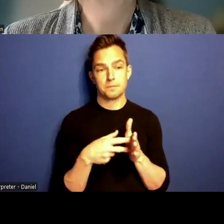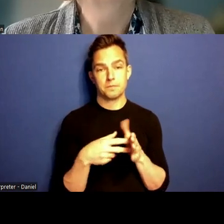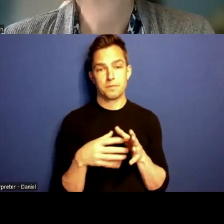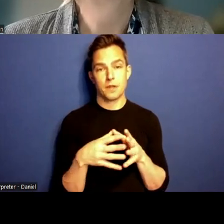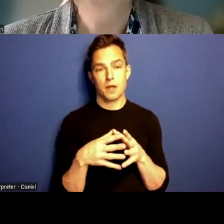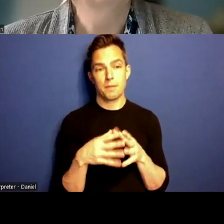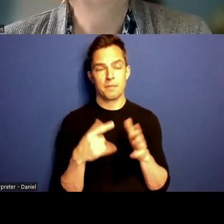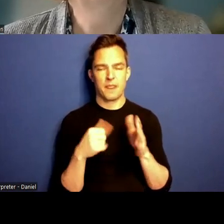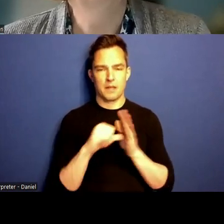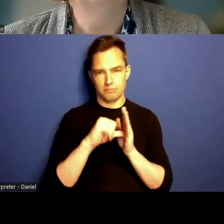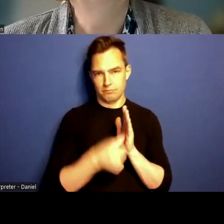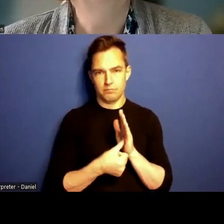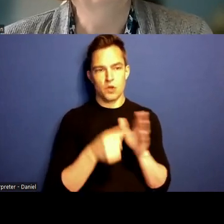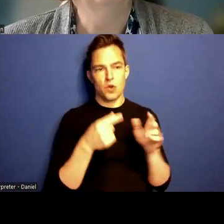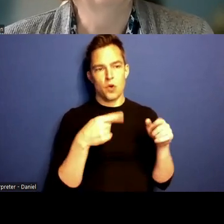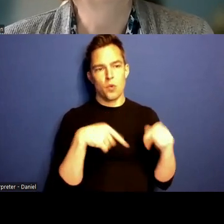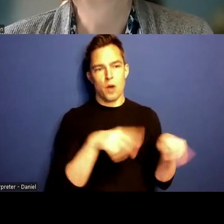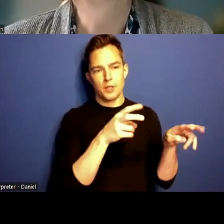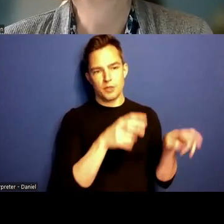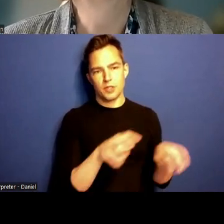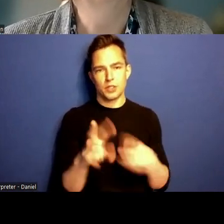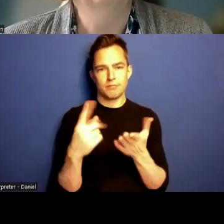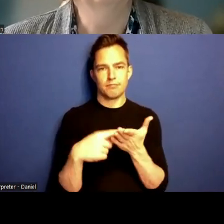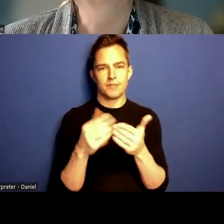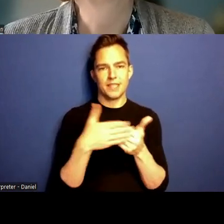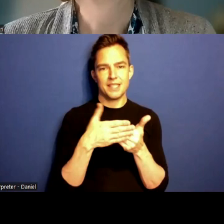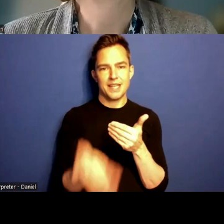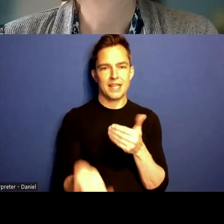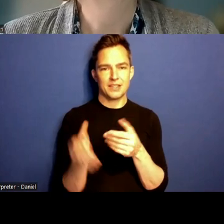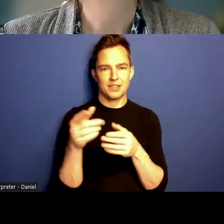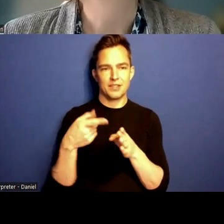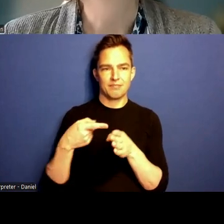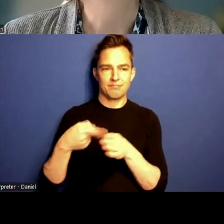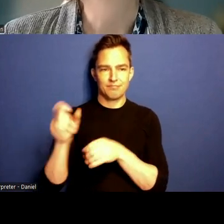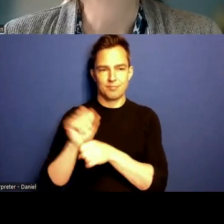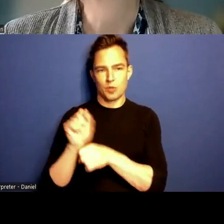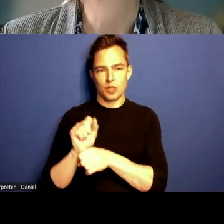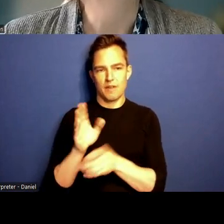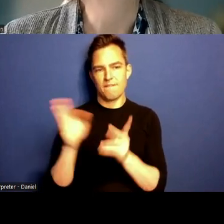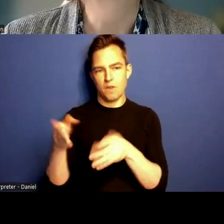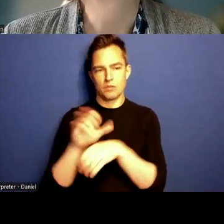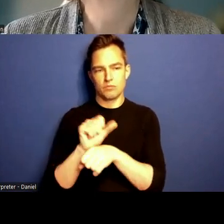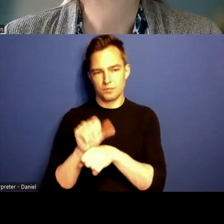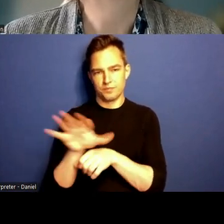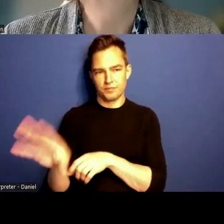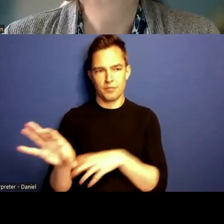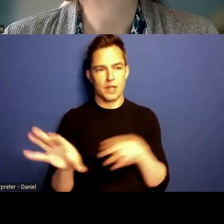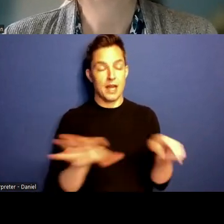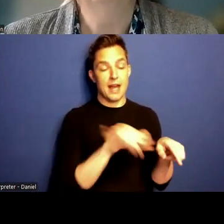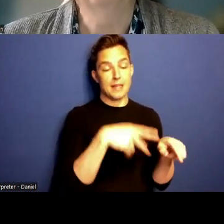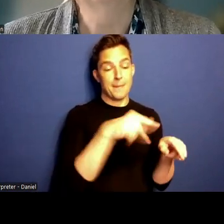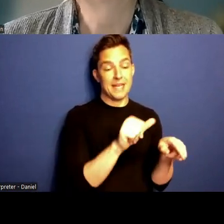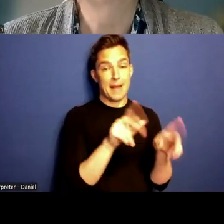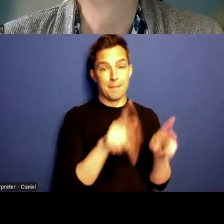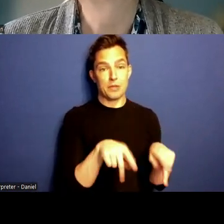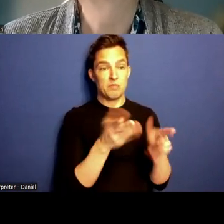I'll emphasize as we transition into my next work, you as a PNA, you may go in